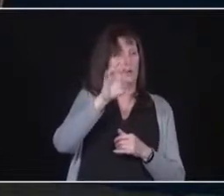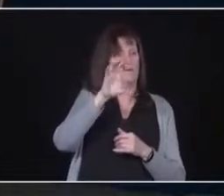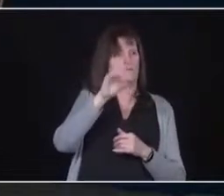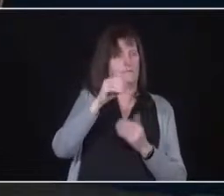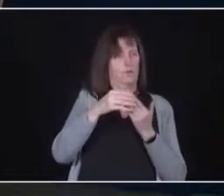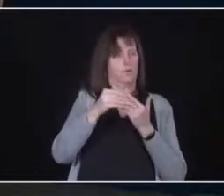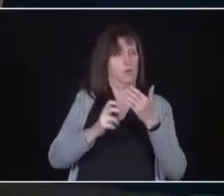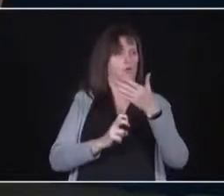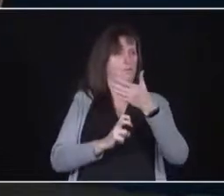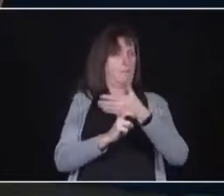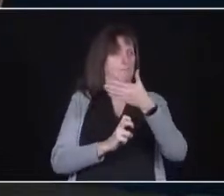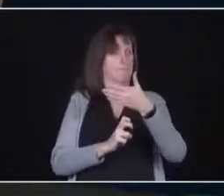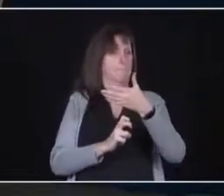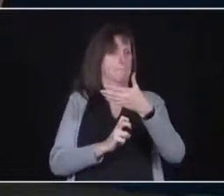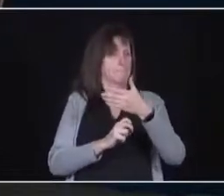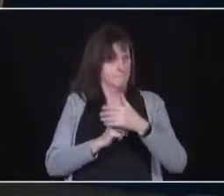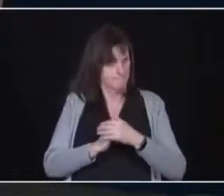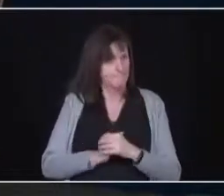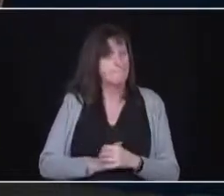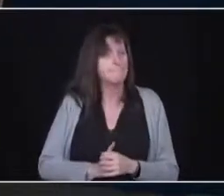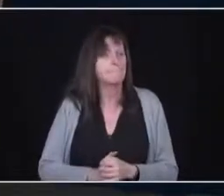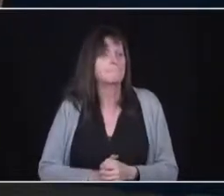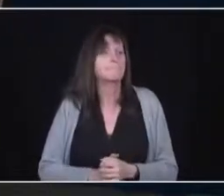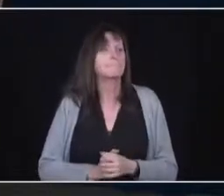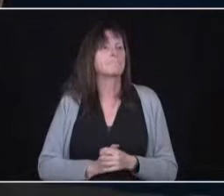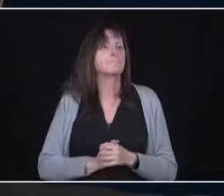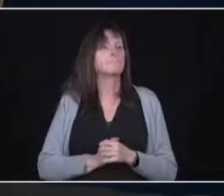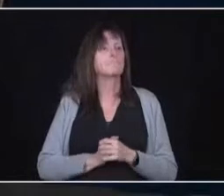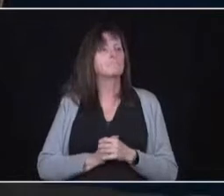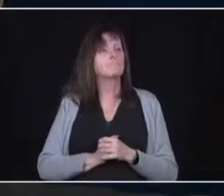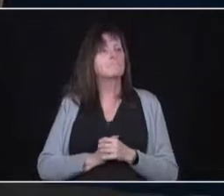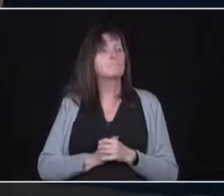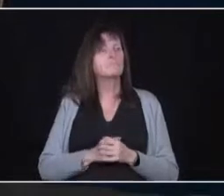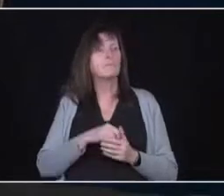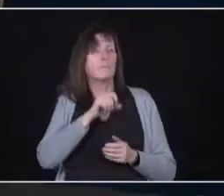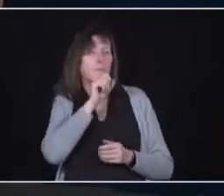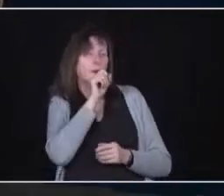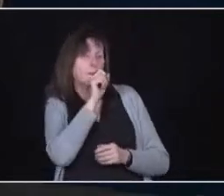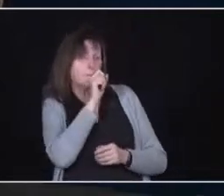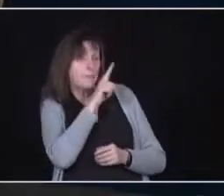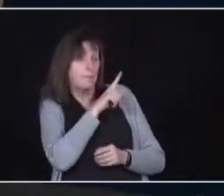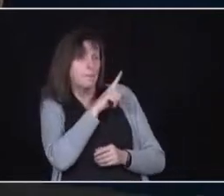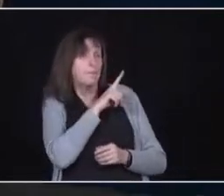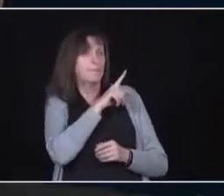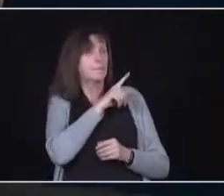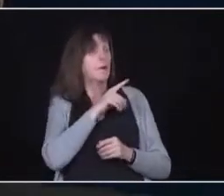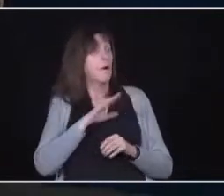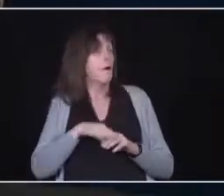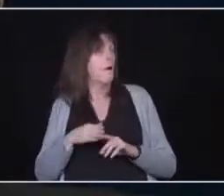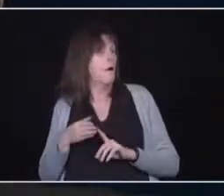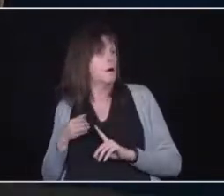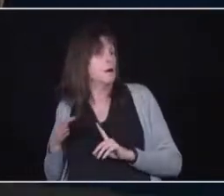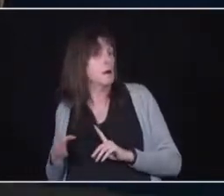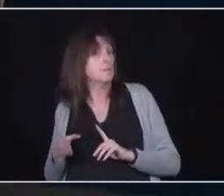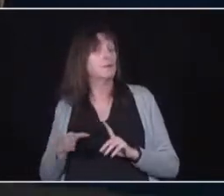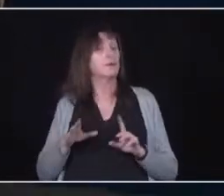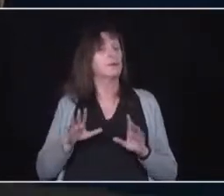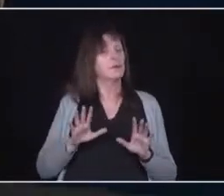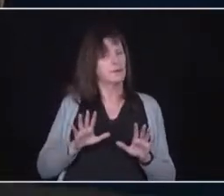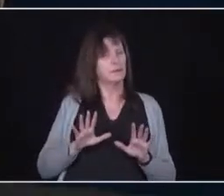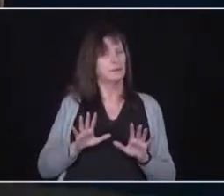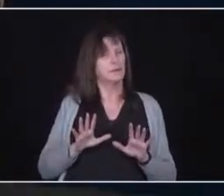people calling to snitch, to inform, look, we all have a